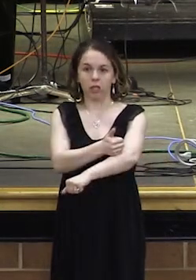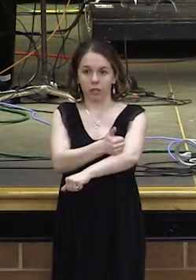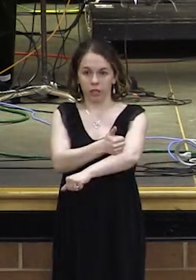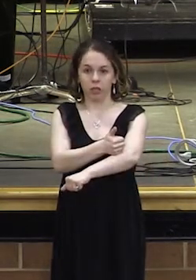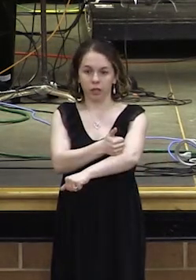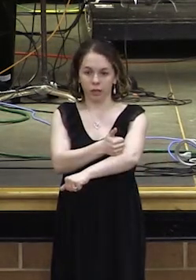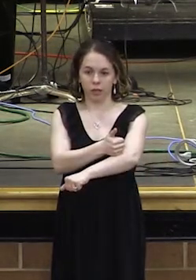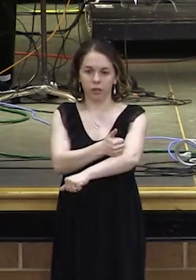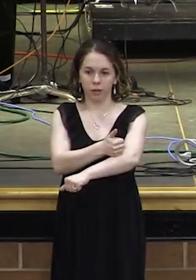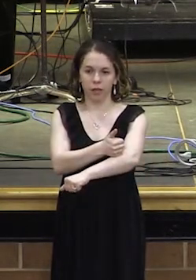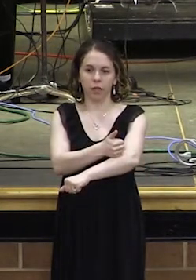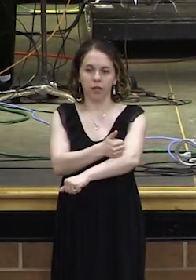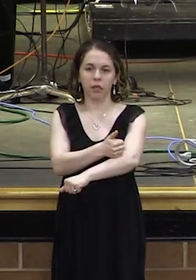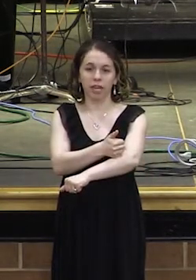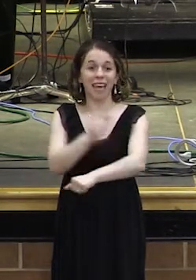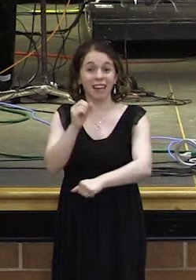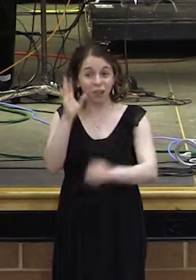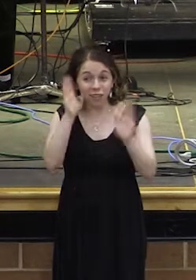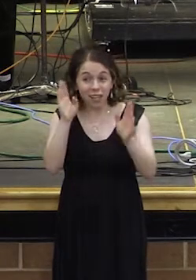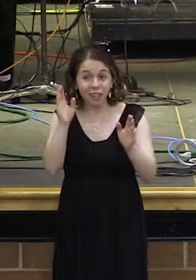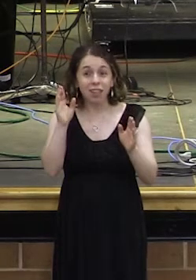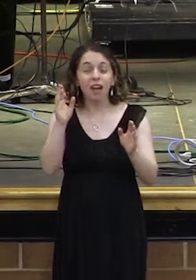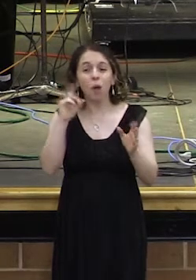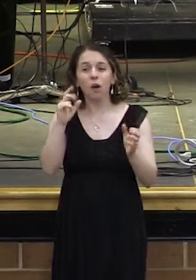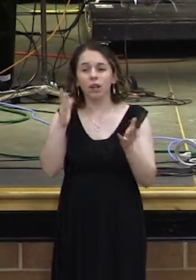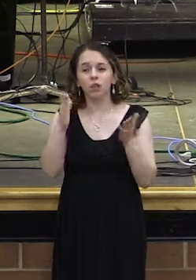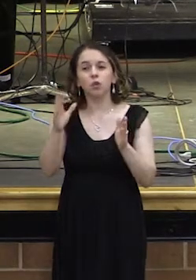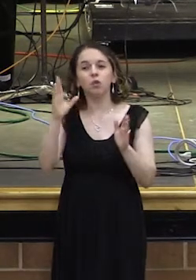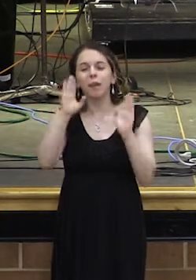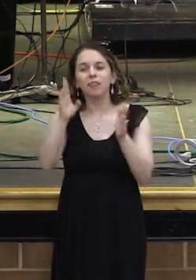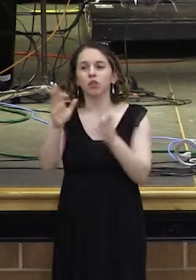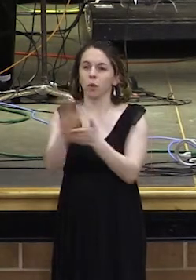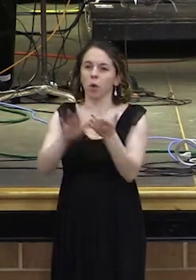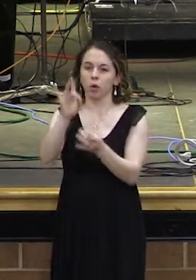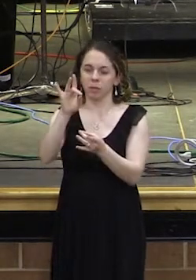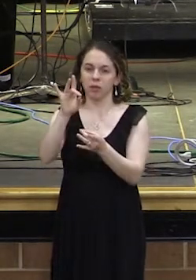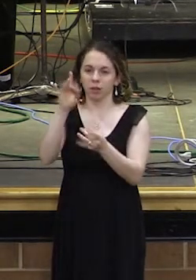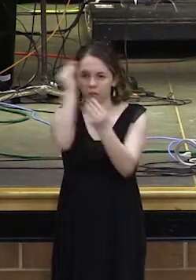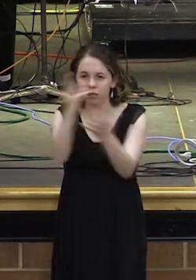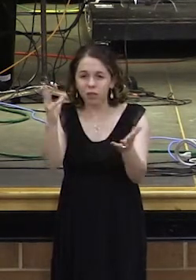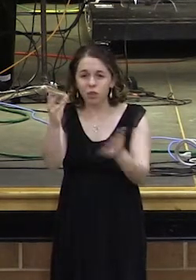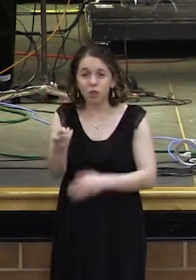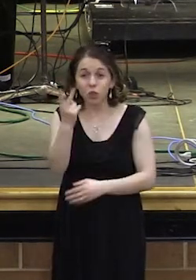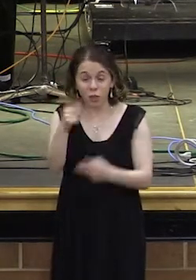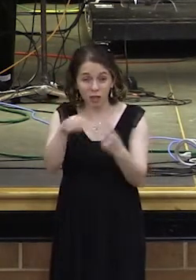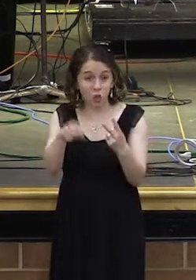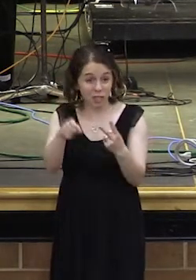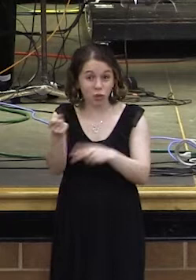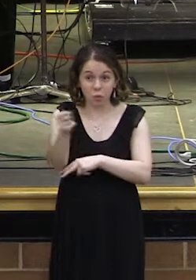morning star and he who is an ear let him hear what the spirit says to the churches there's two things you need to